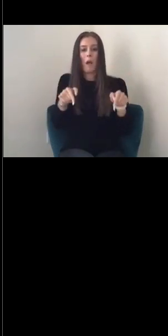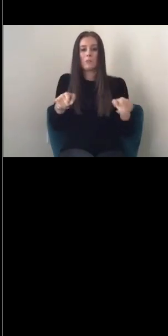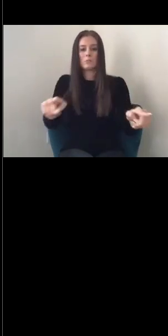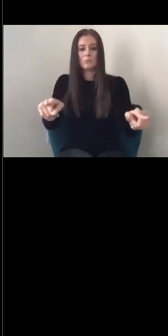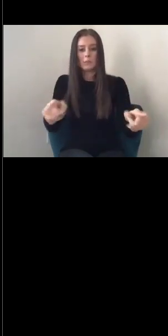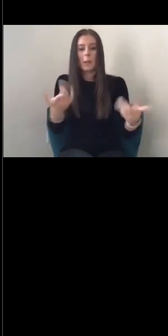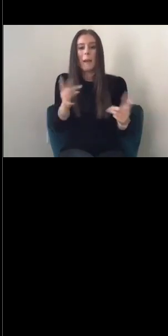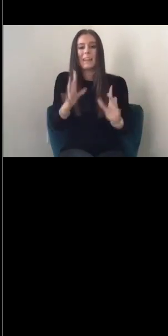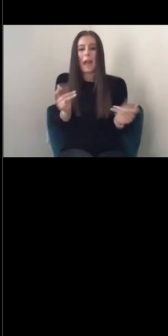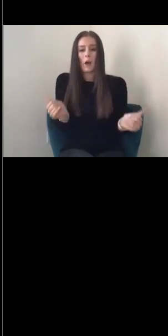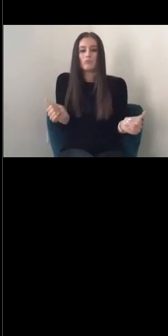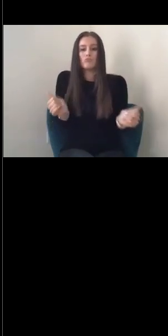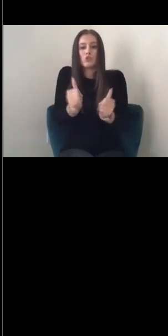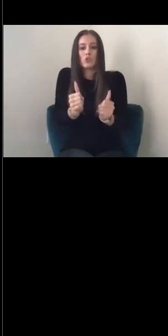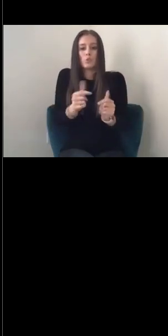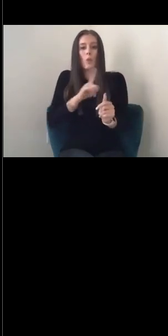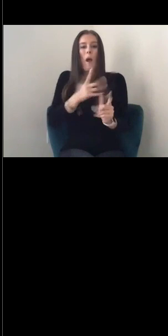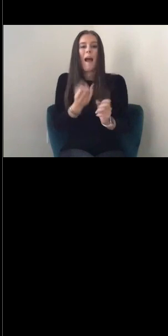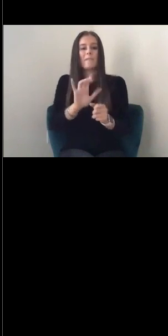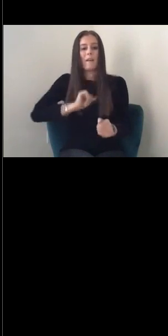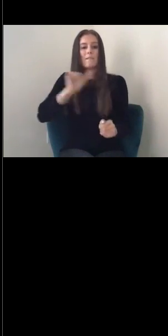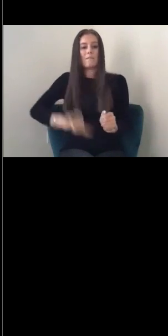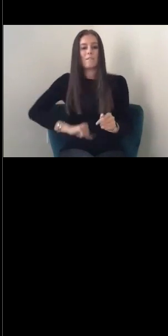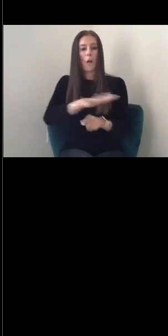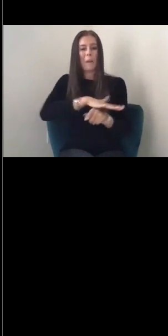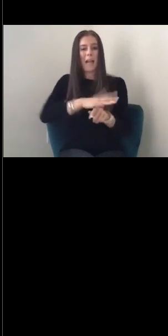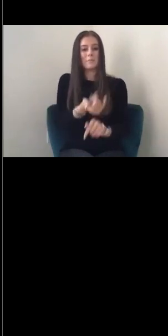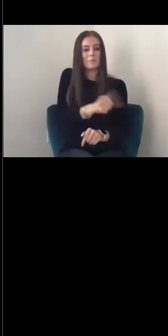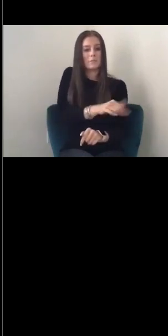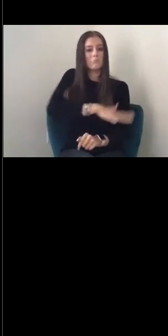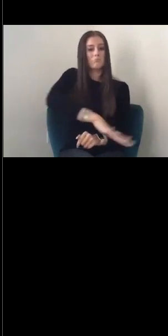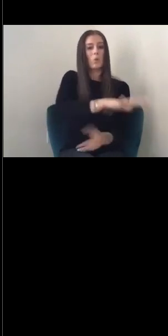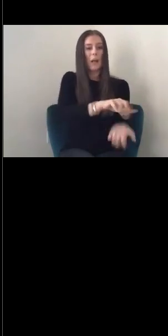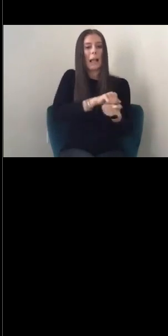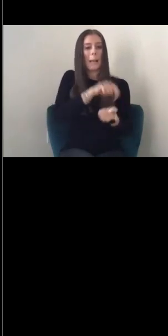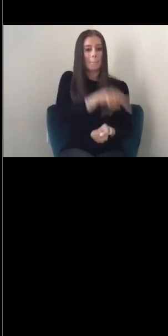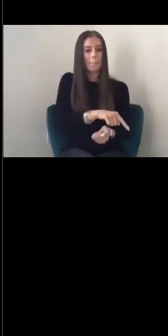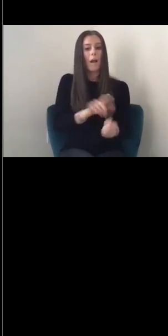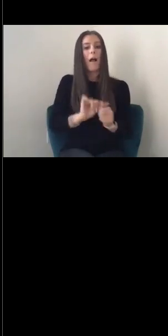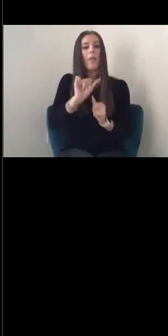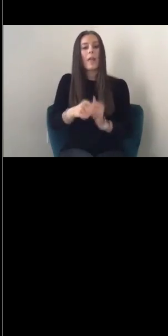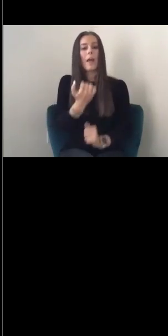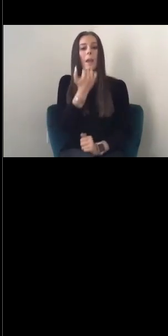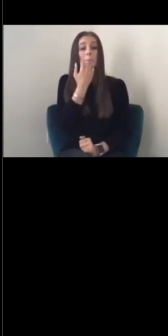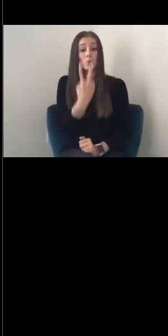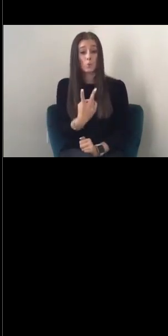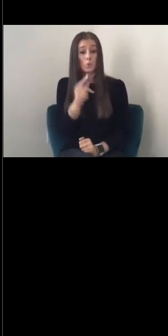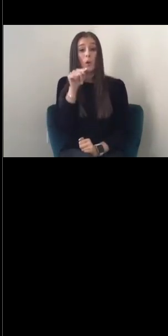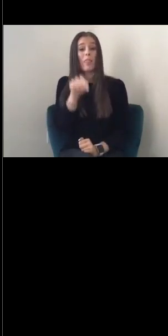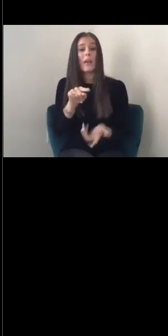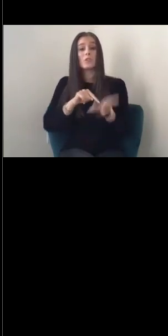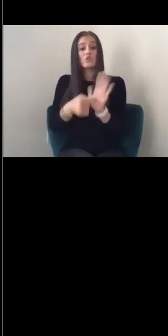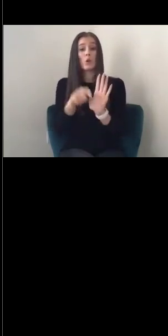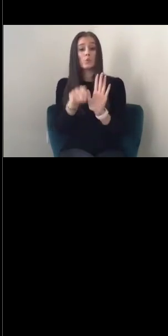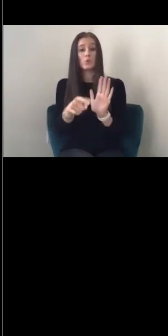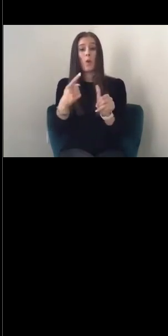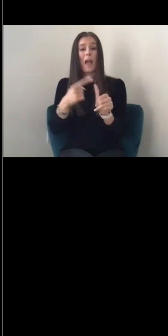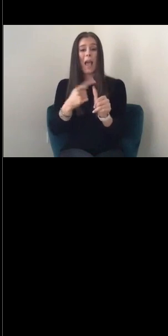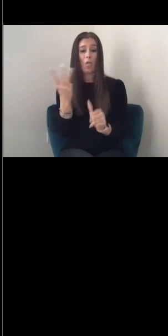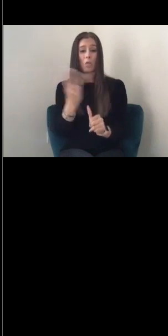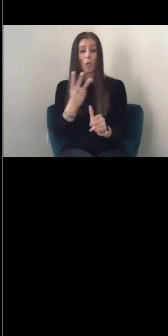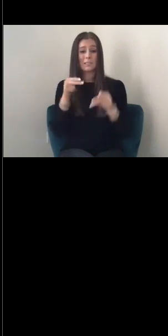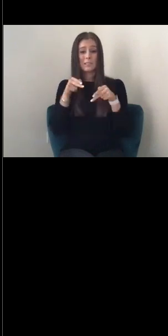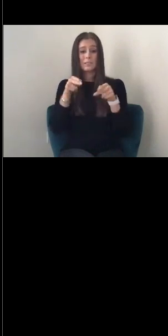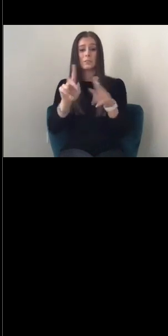some farmland. Number 2 shows what was discussed on the previous slide, where we're no longer proposing a